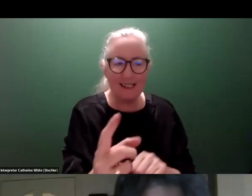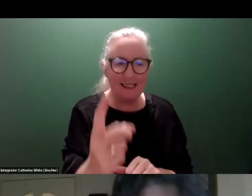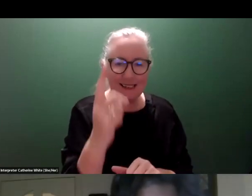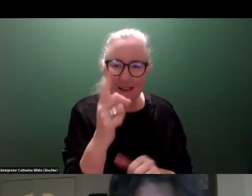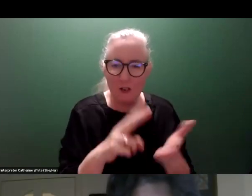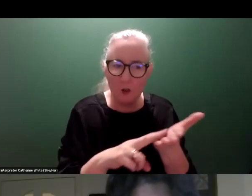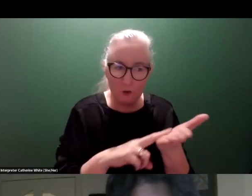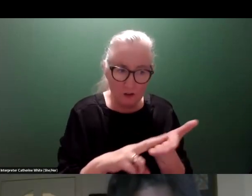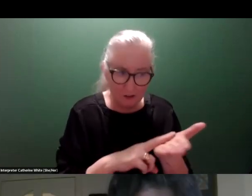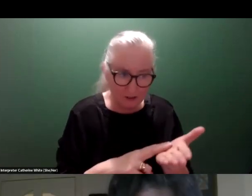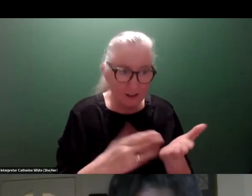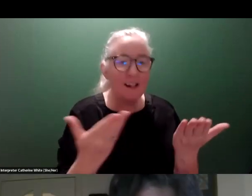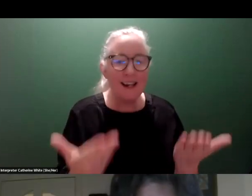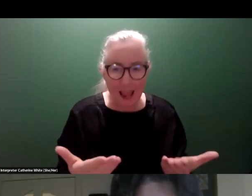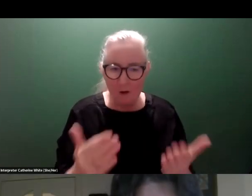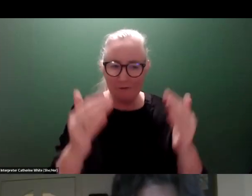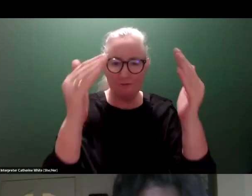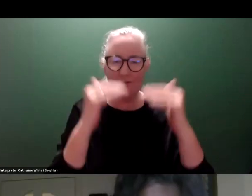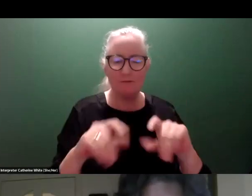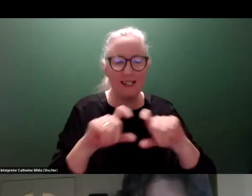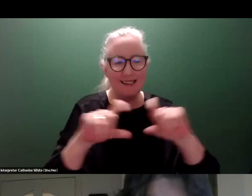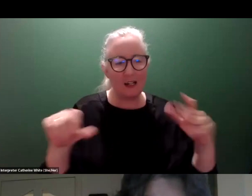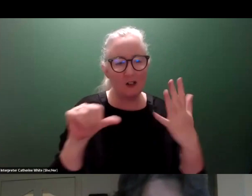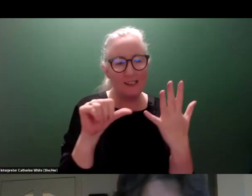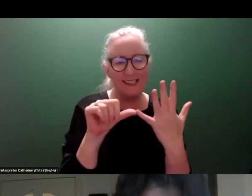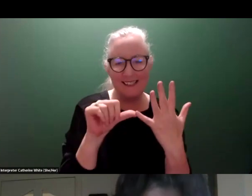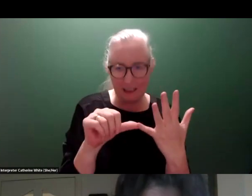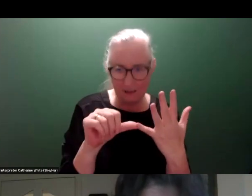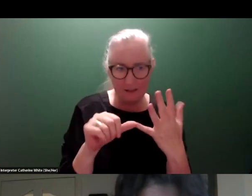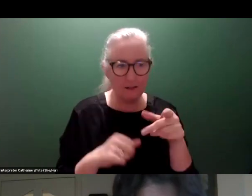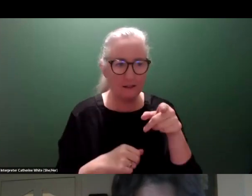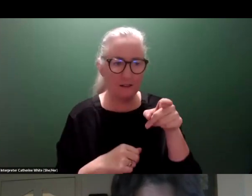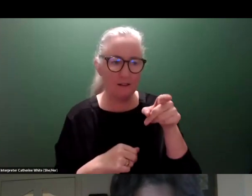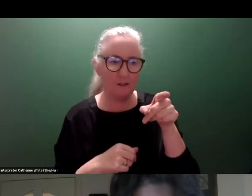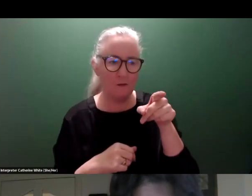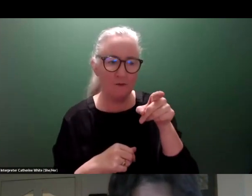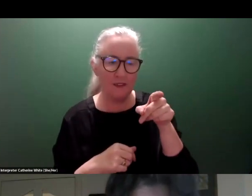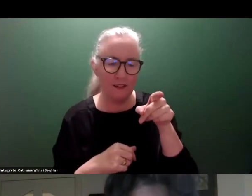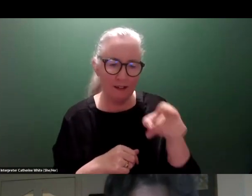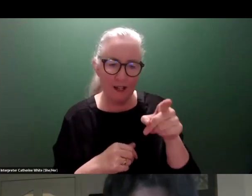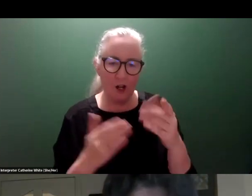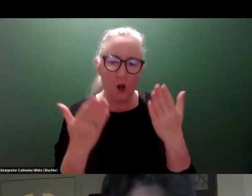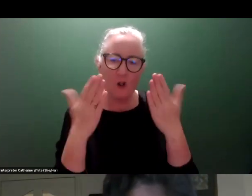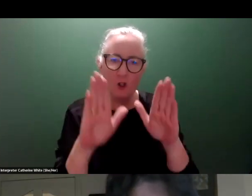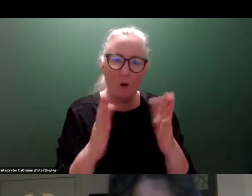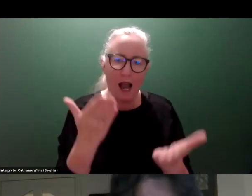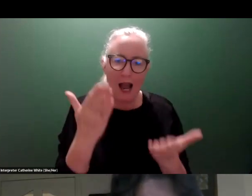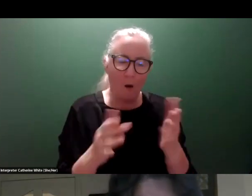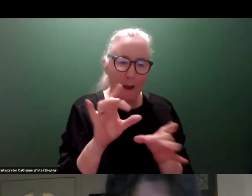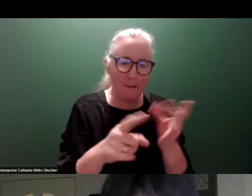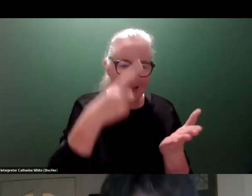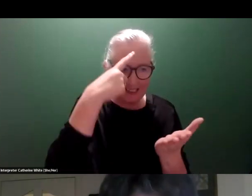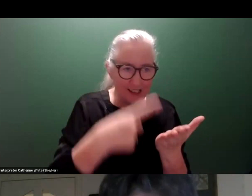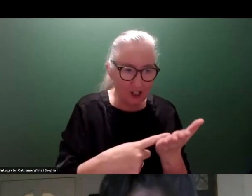So moving on now to Section 6. And we're looking here at the section which relates to making decisions if a